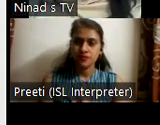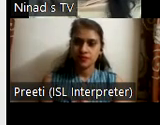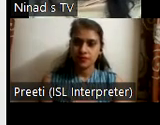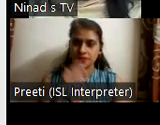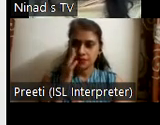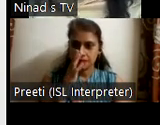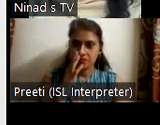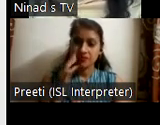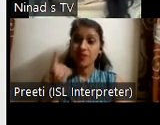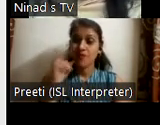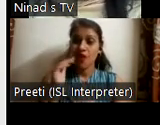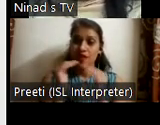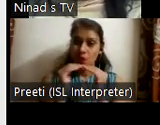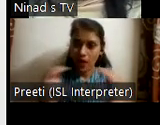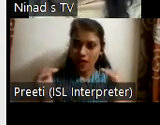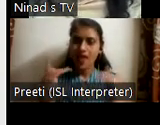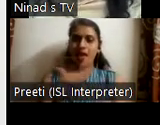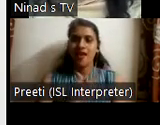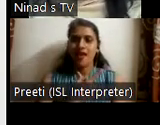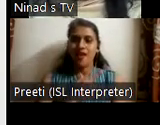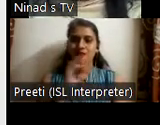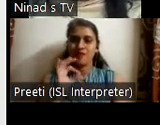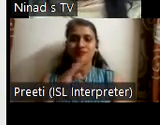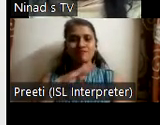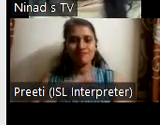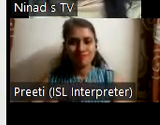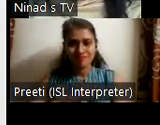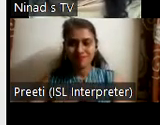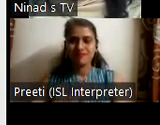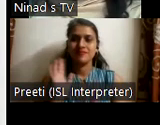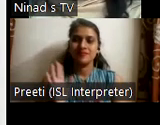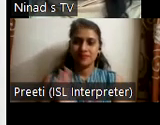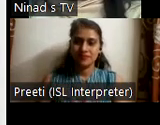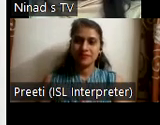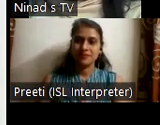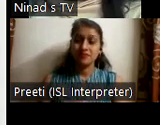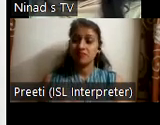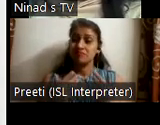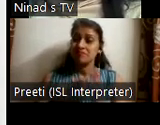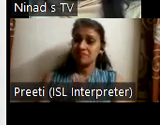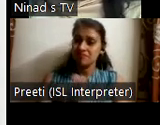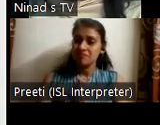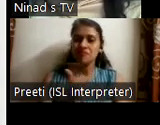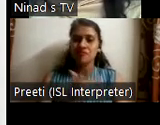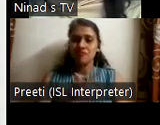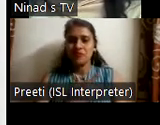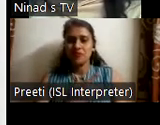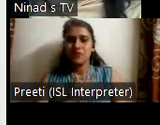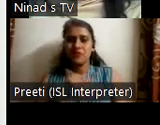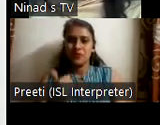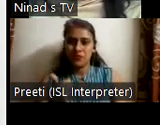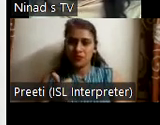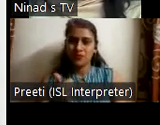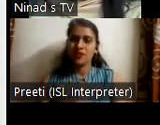of equality, of humbleness, of compassion, or generosity, or